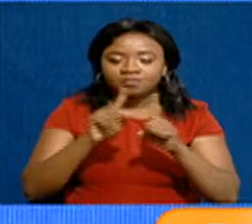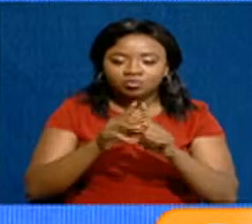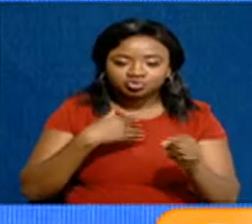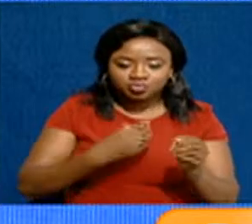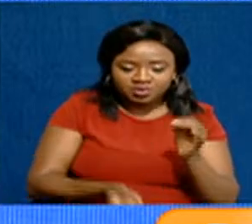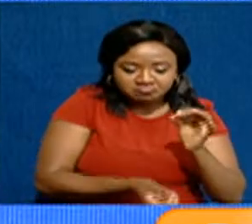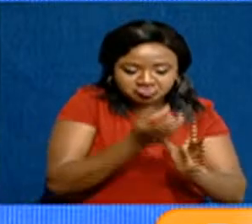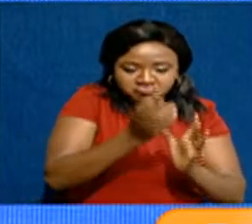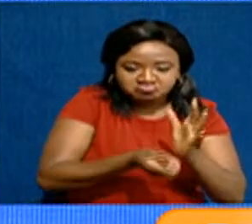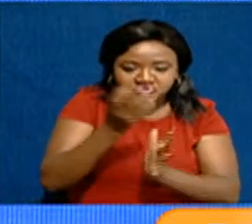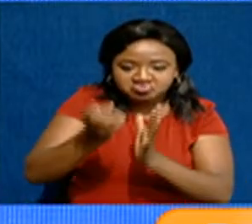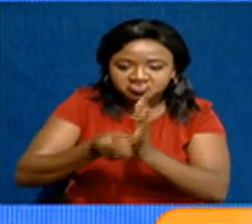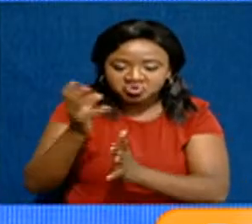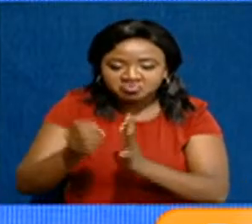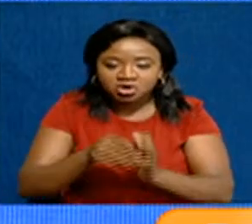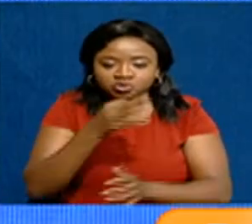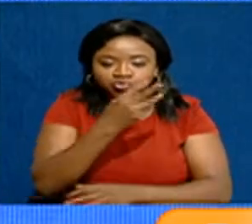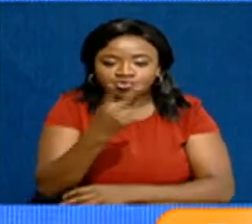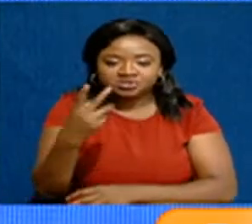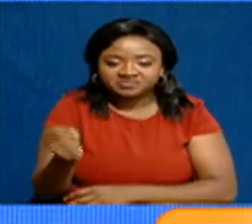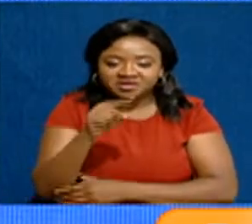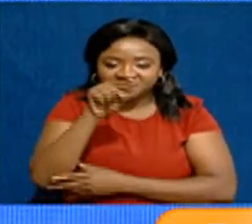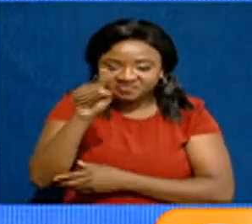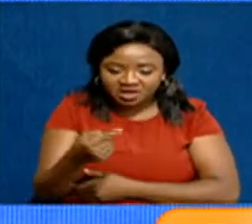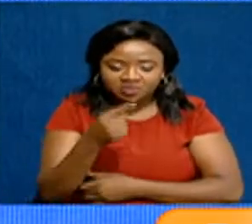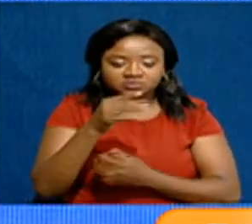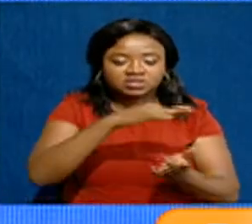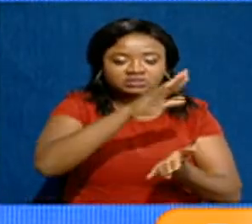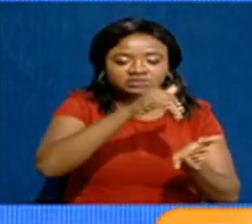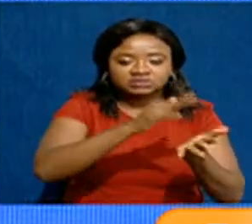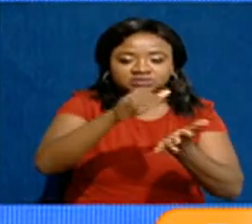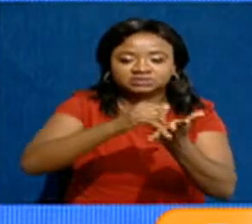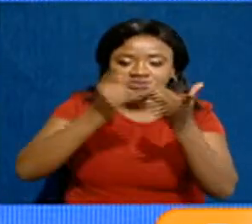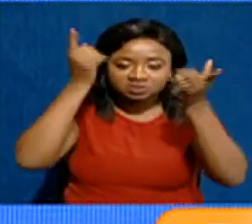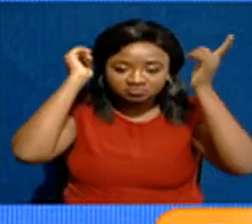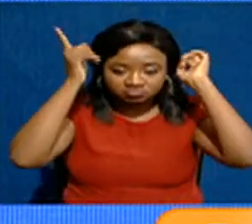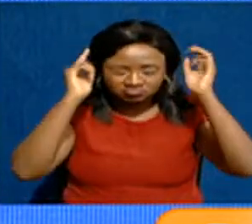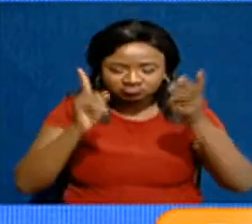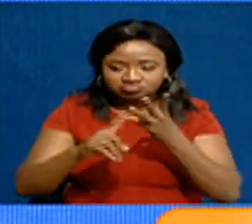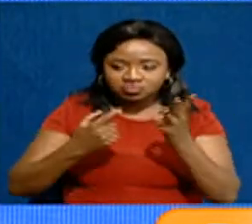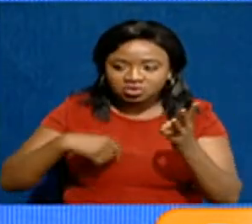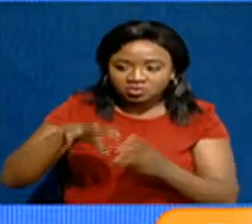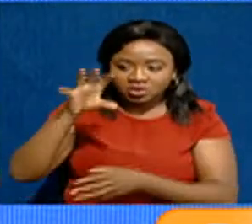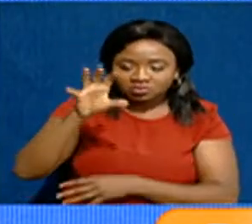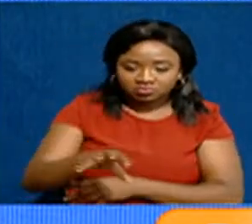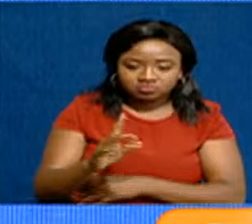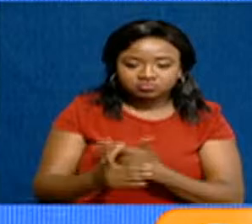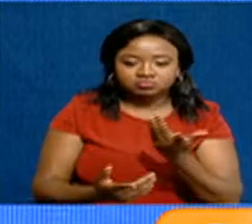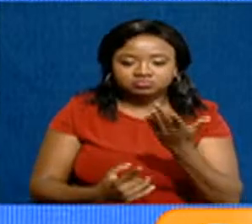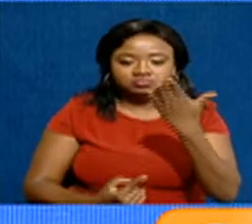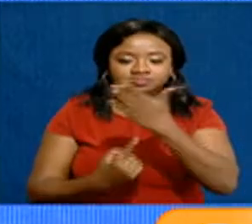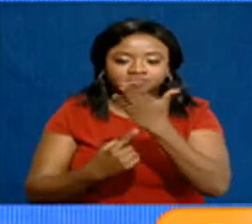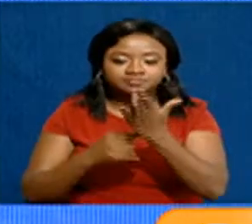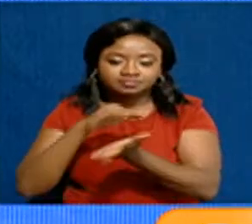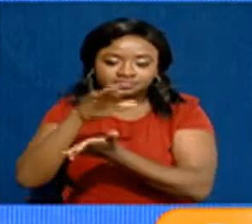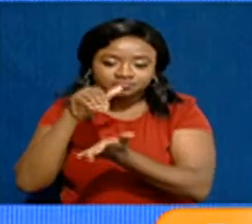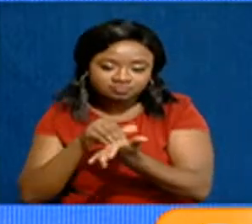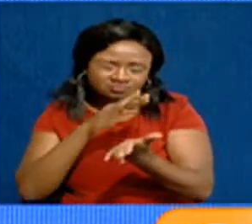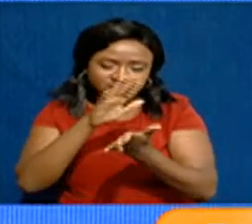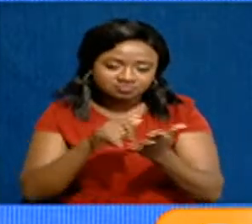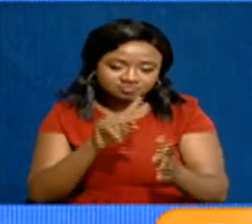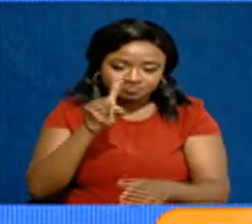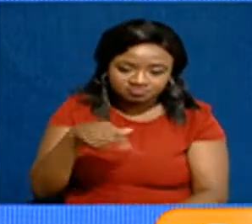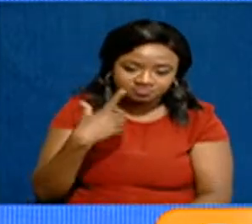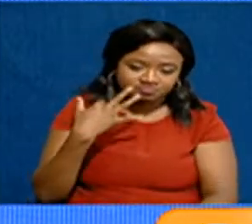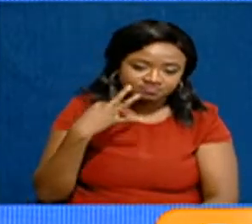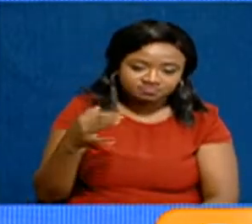hotspots. We are setting up a total of 1,450 digital hubs right